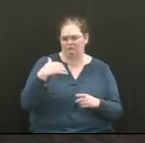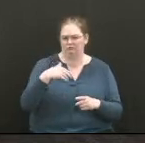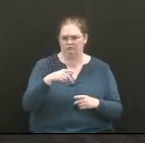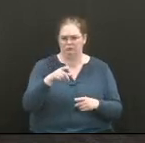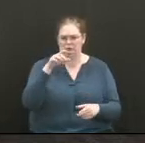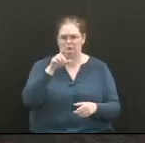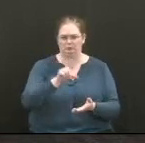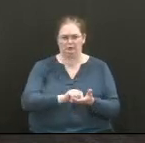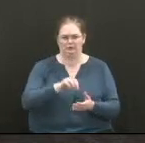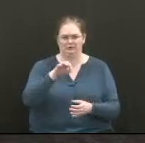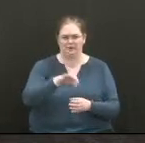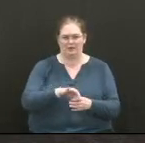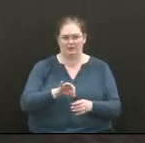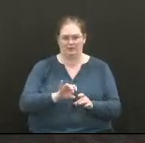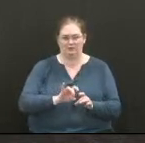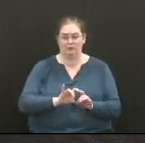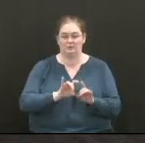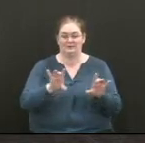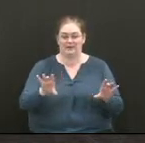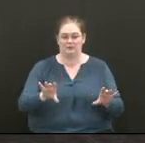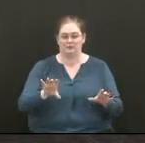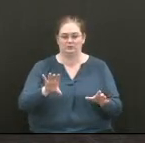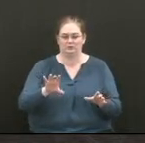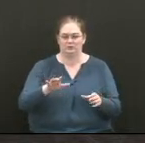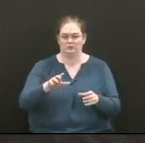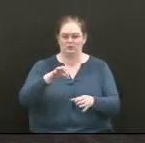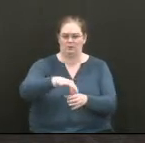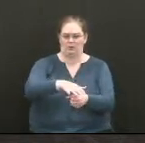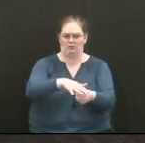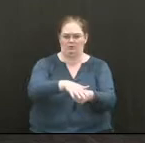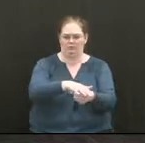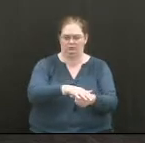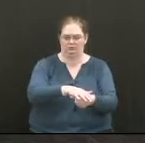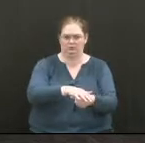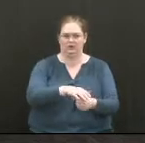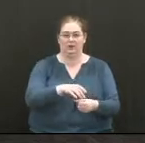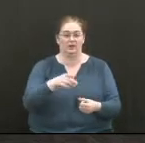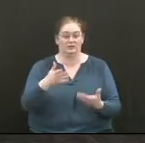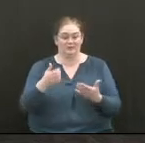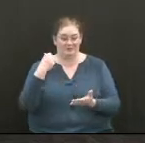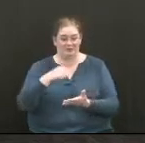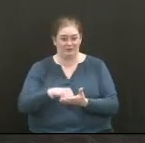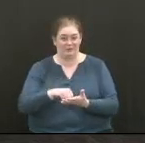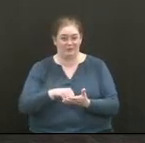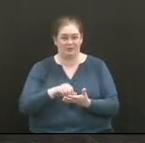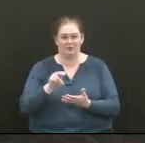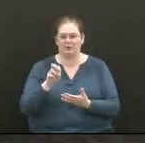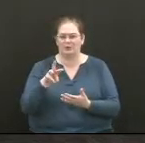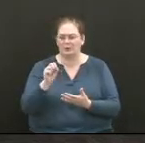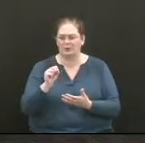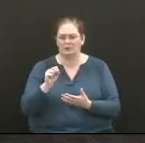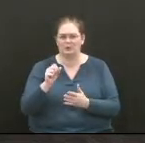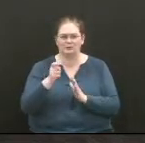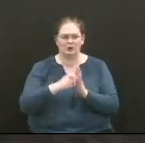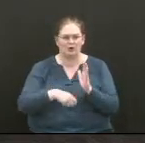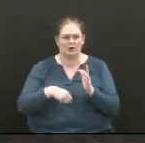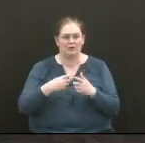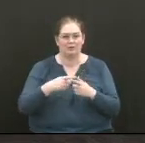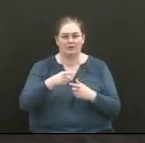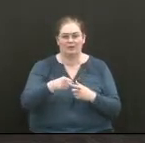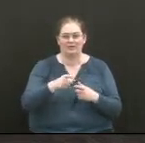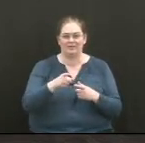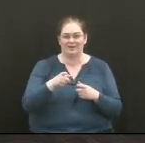the ballots to go to the precincts, the polling locations. And as you may remember, there were news articles about they cut those